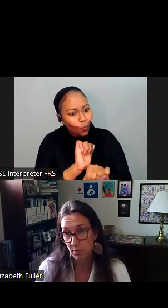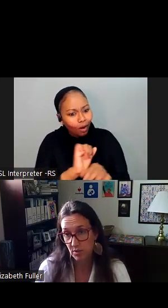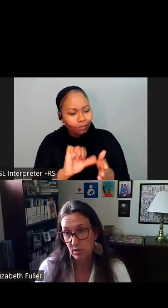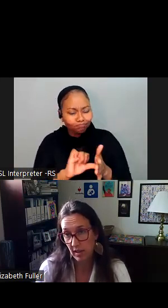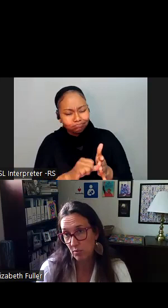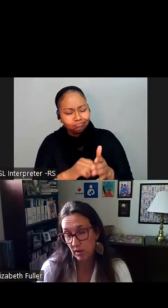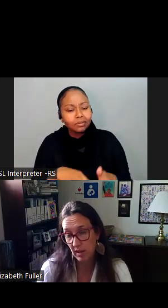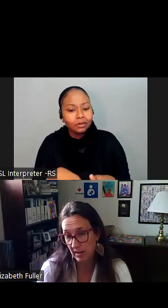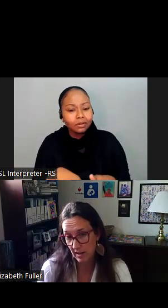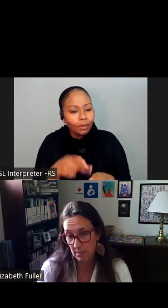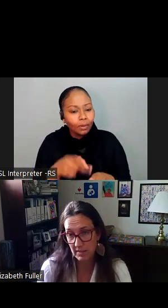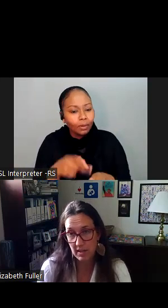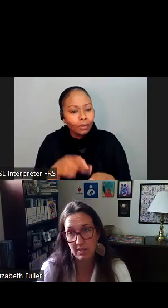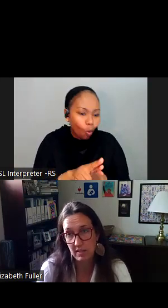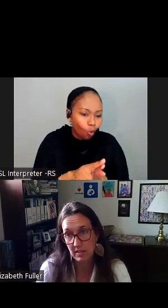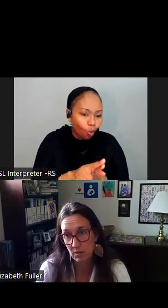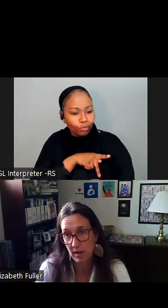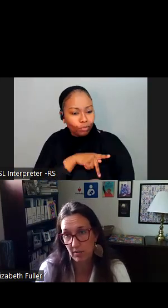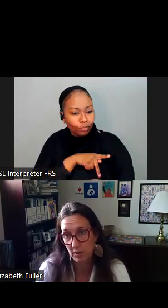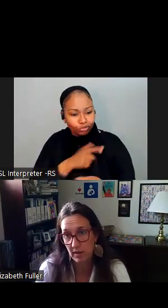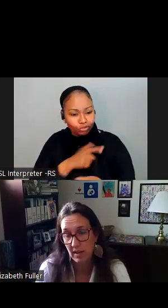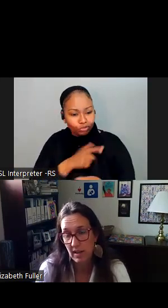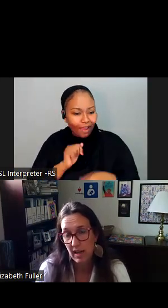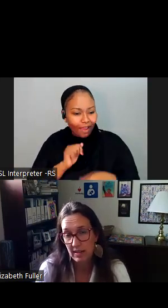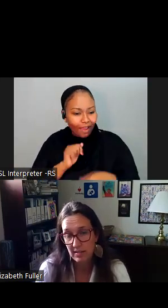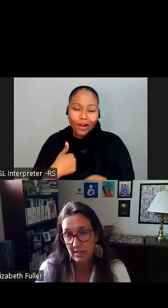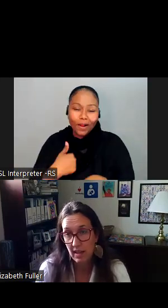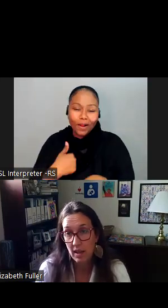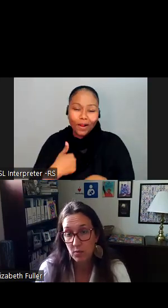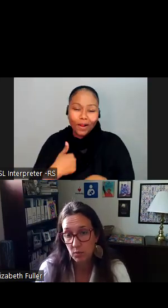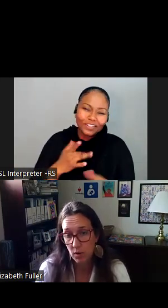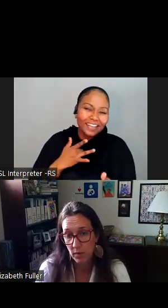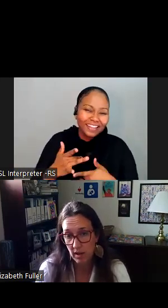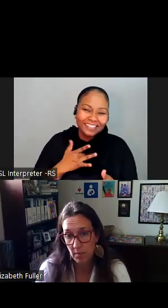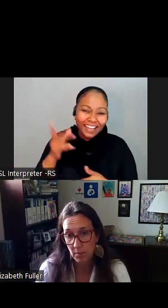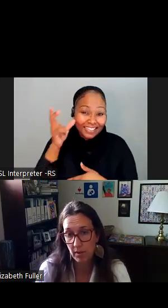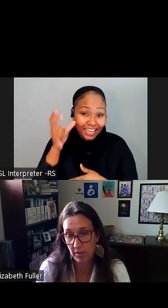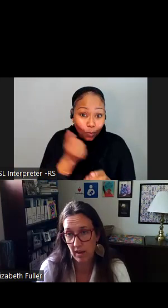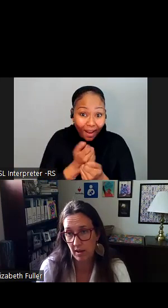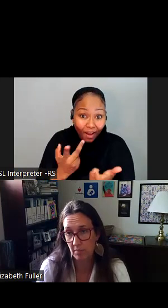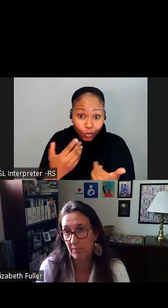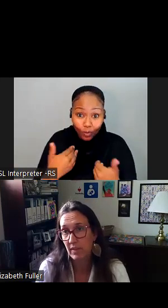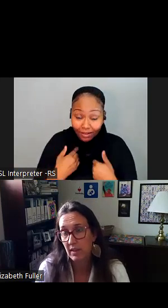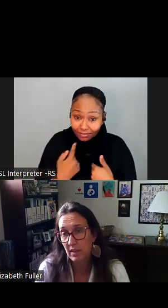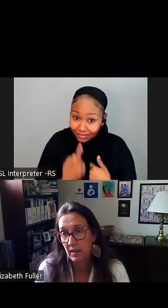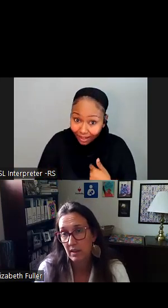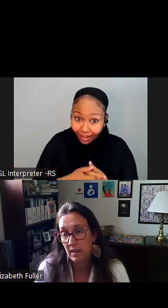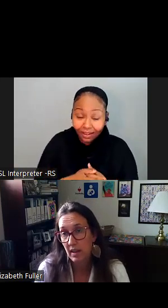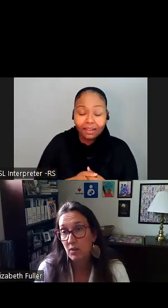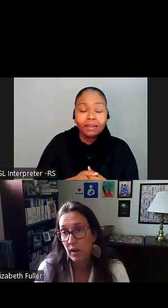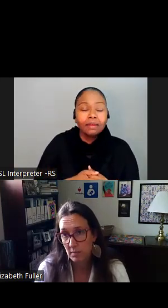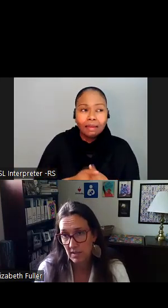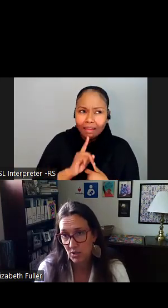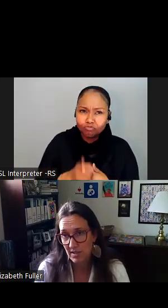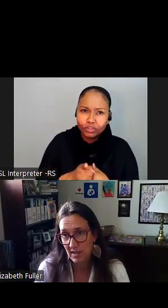your personal life work. And I'm excited to hear what everyone has to say and really what we come up with